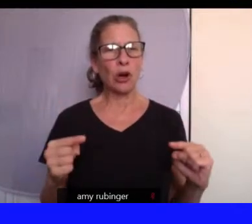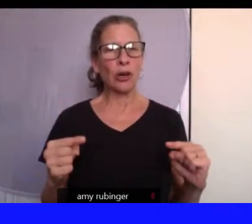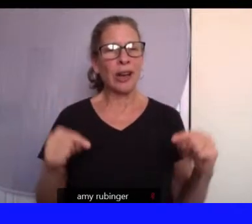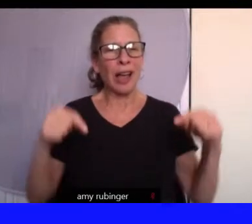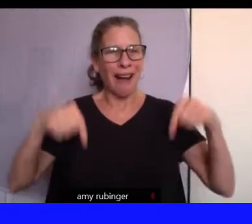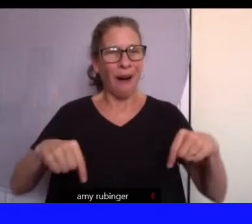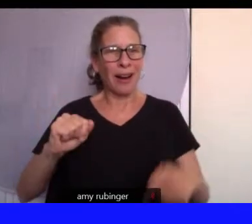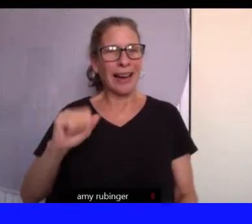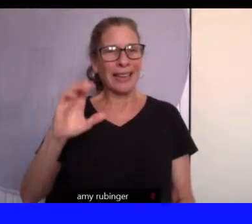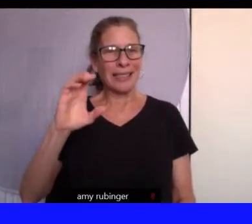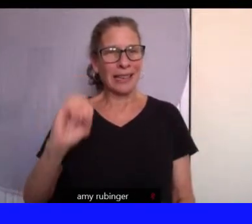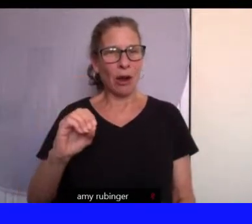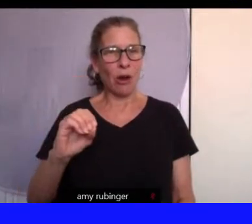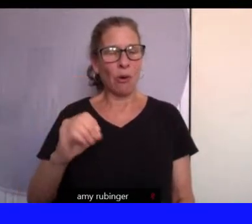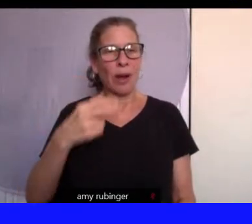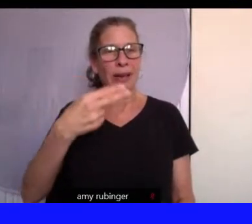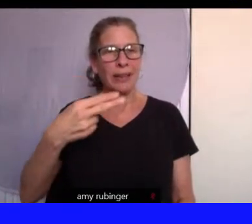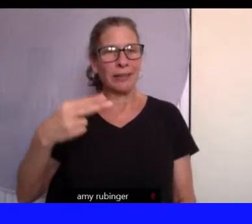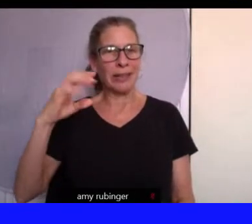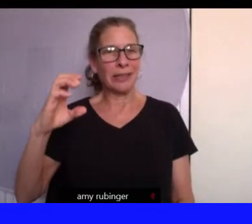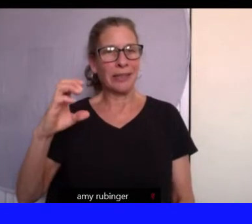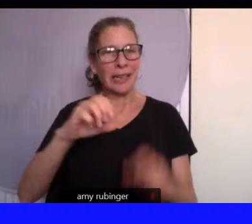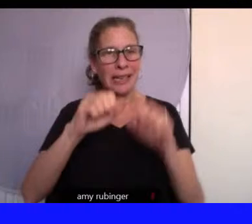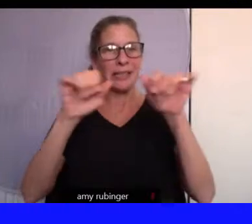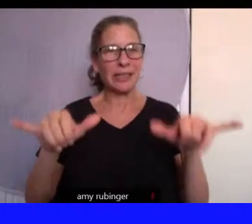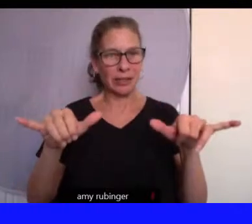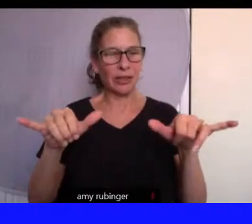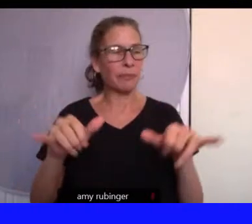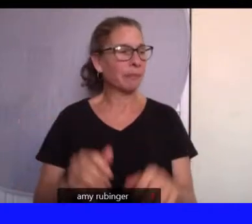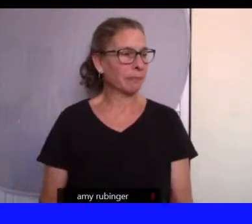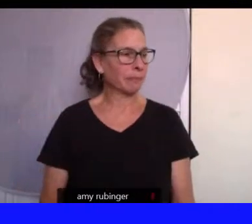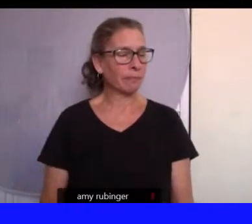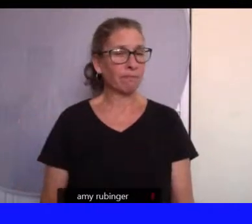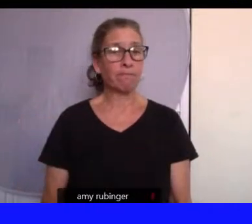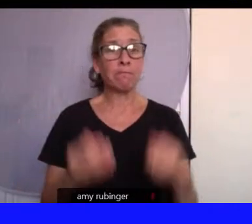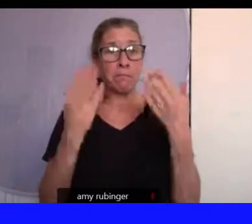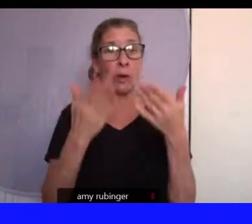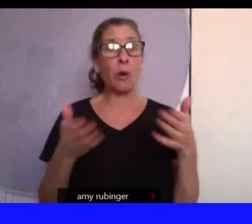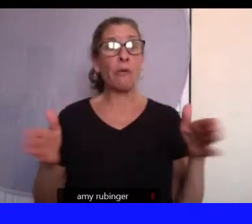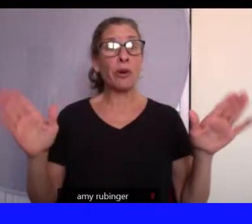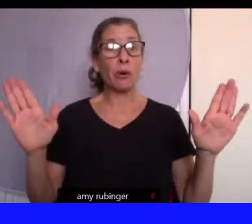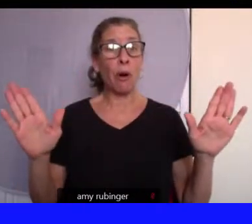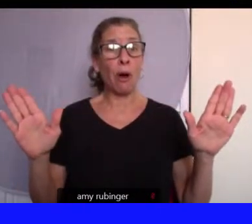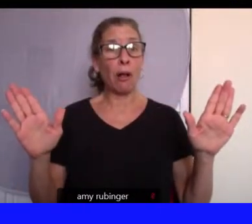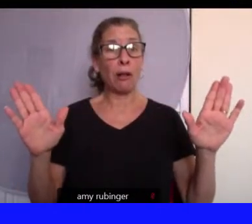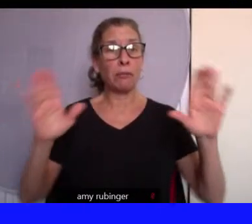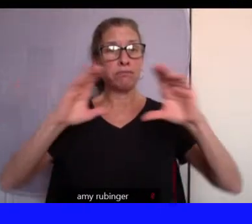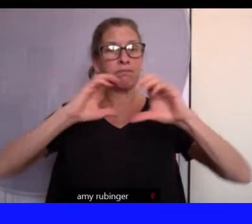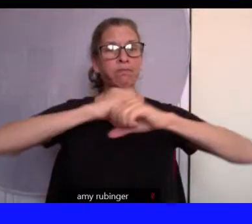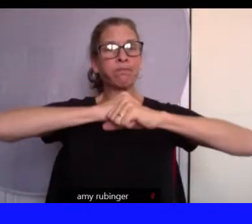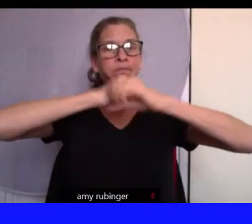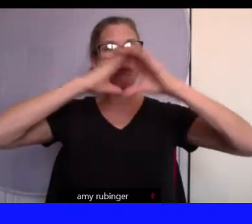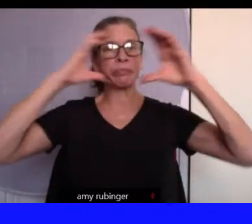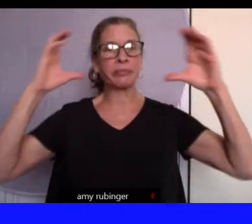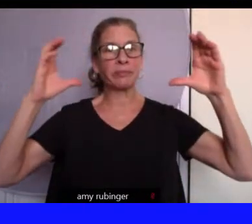very different about our ACO is just the sheer growth in the cost per hospital admission, and